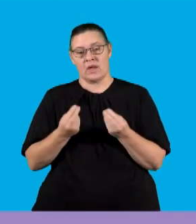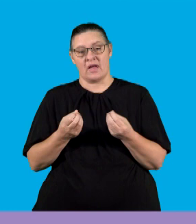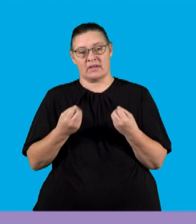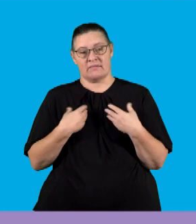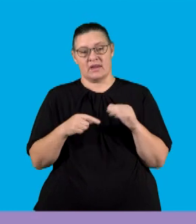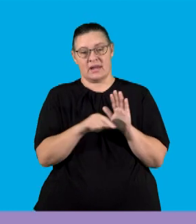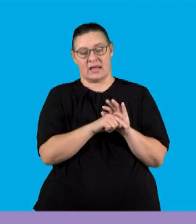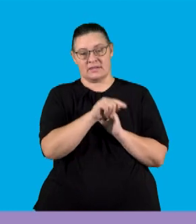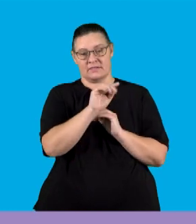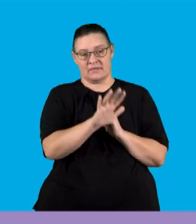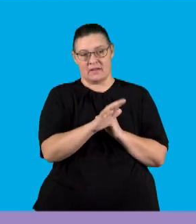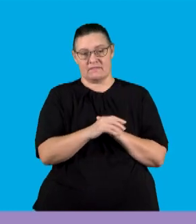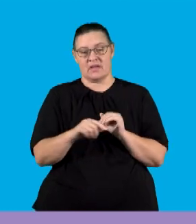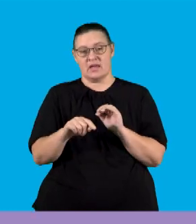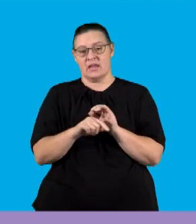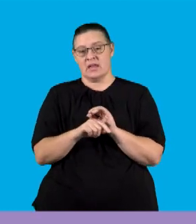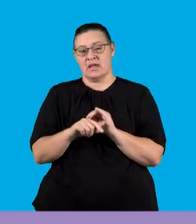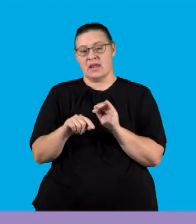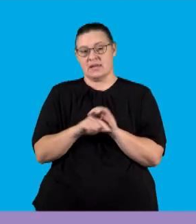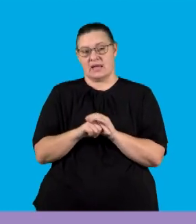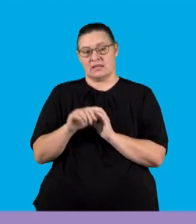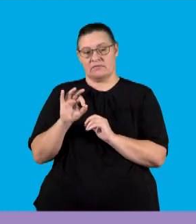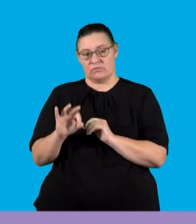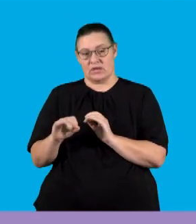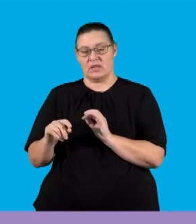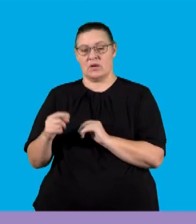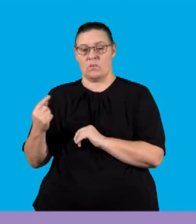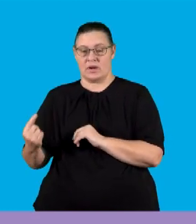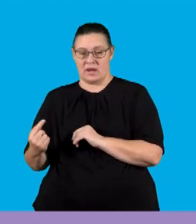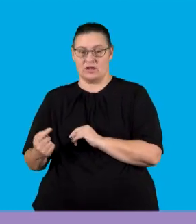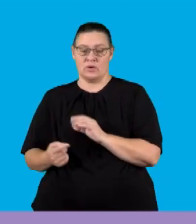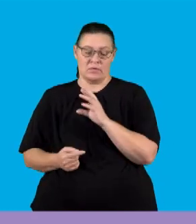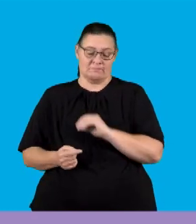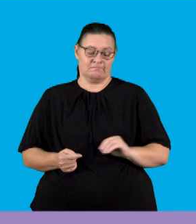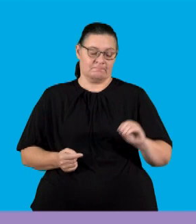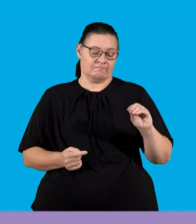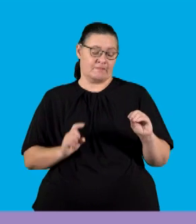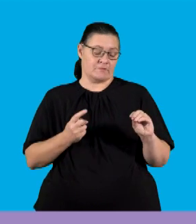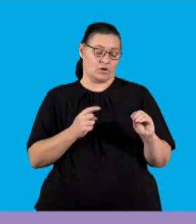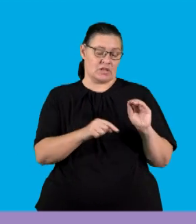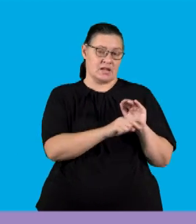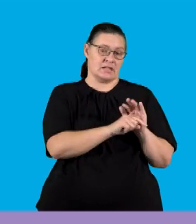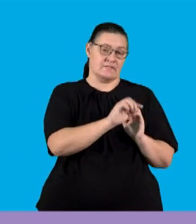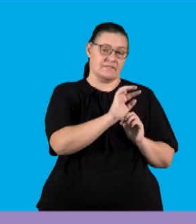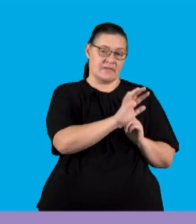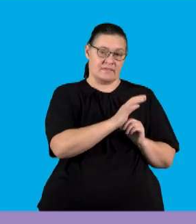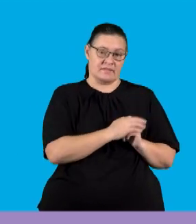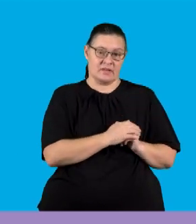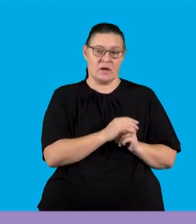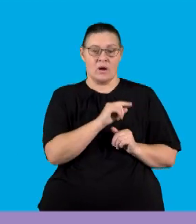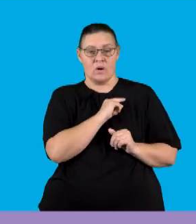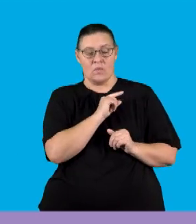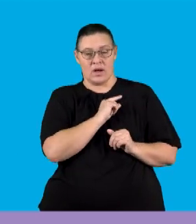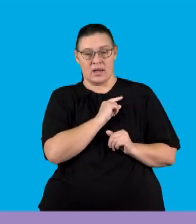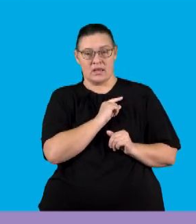given a -5 as the first input value. So that would be the one that goes first into our table, because we are